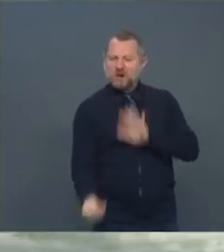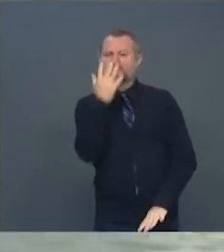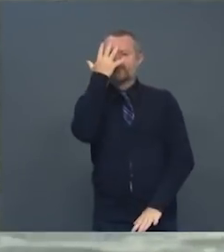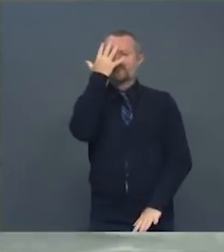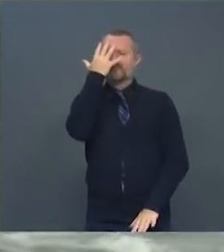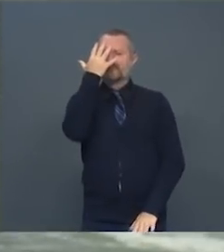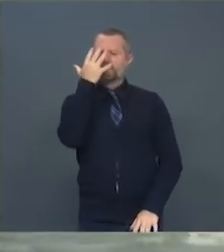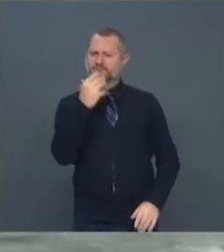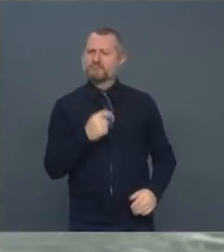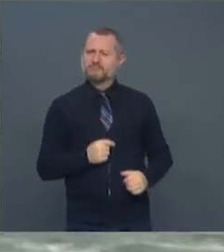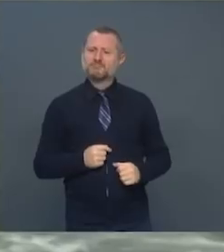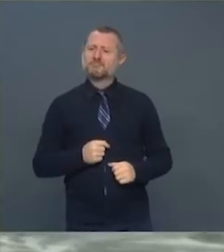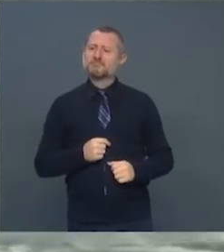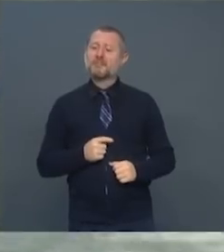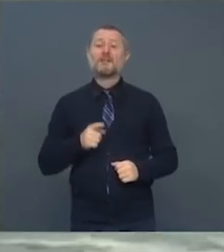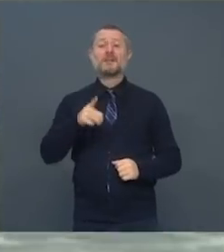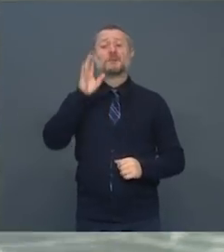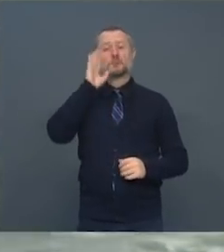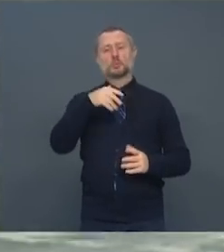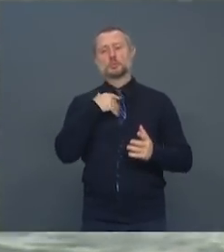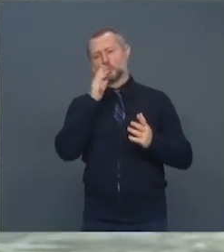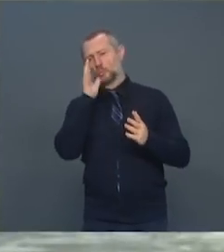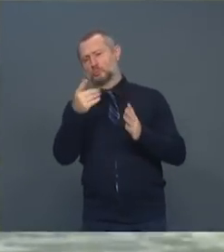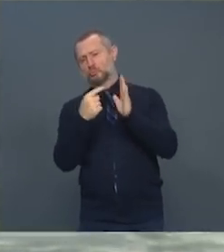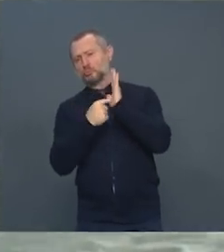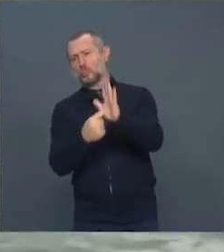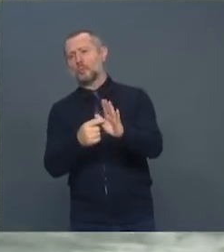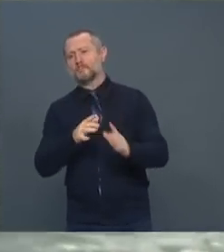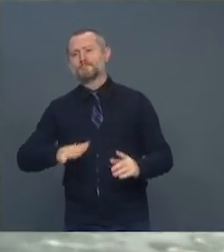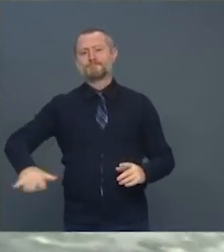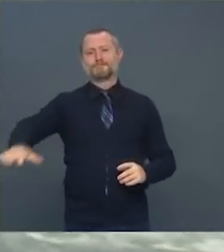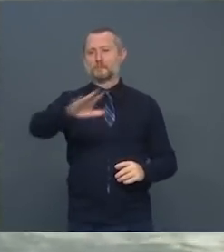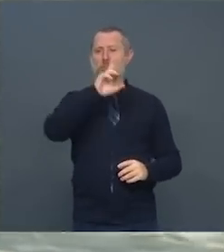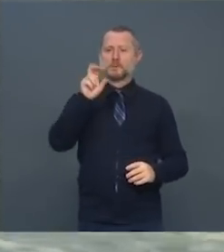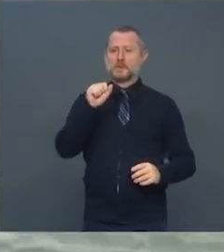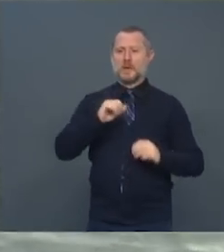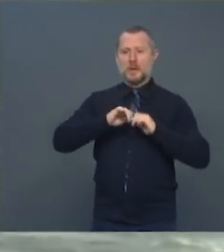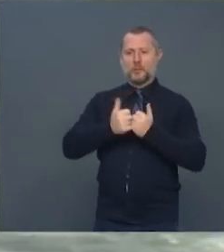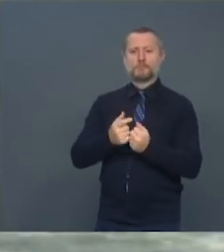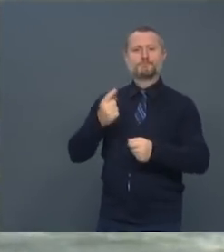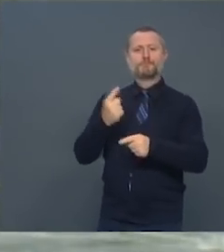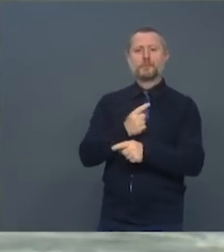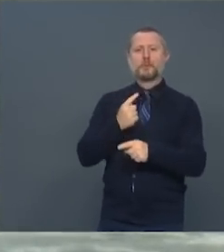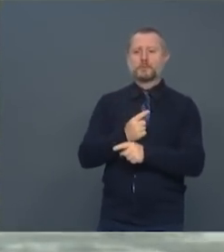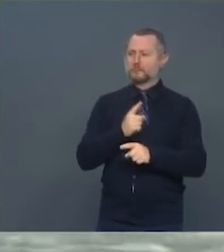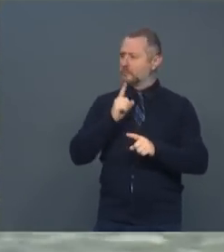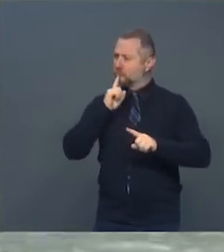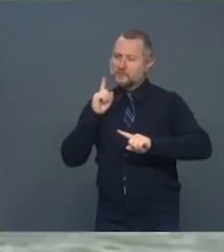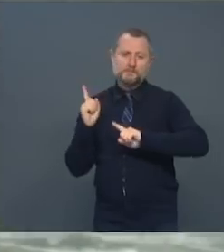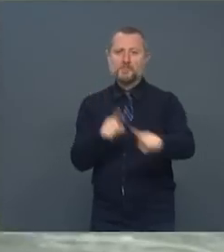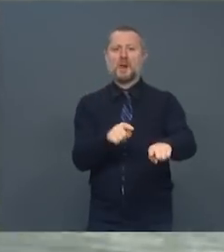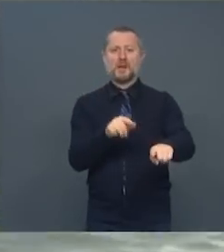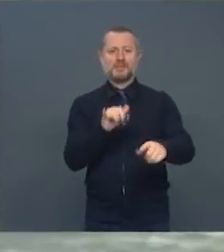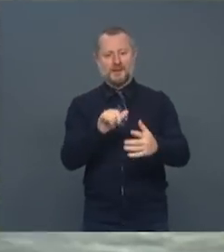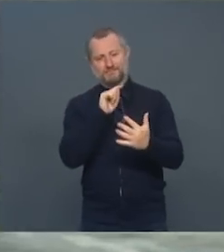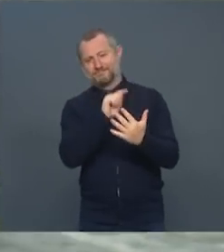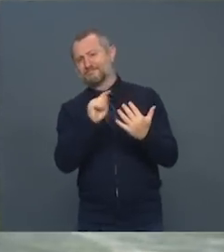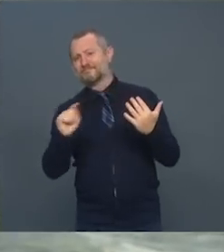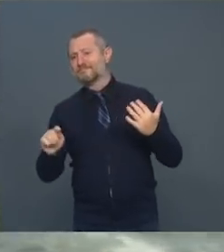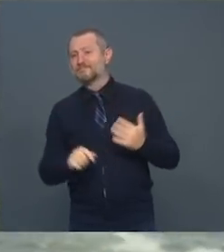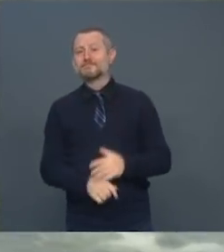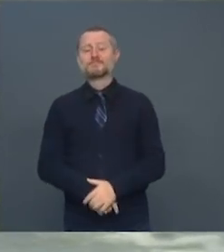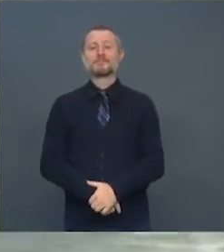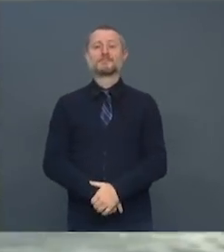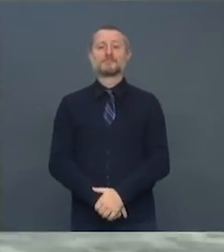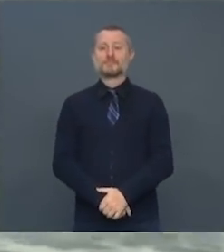be the model of public health response in New York State. We